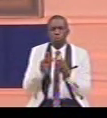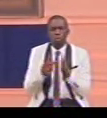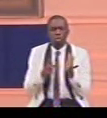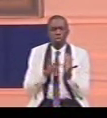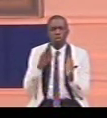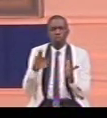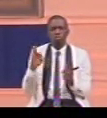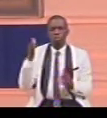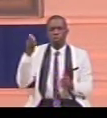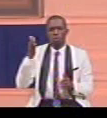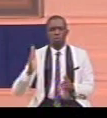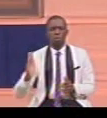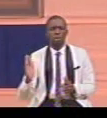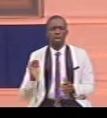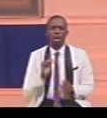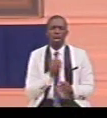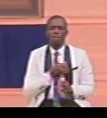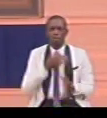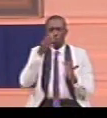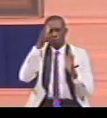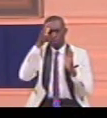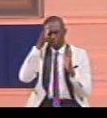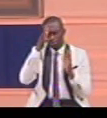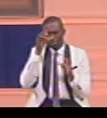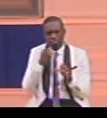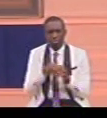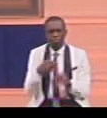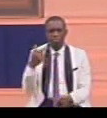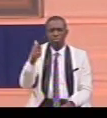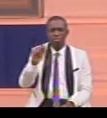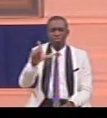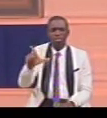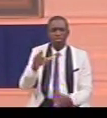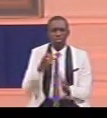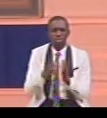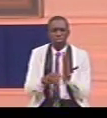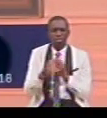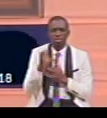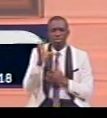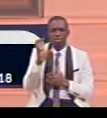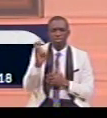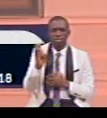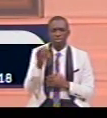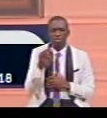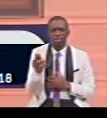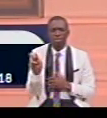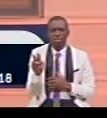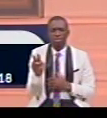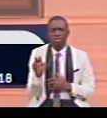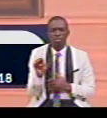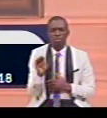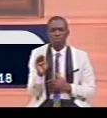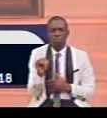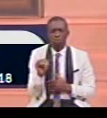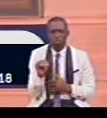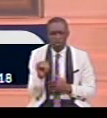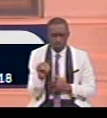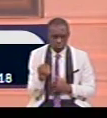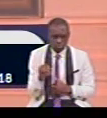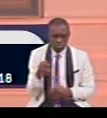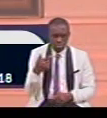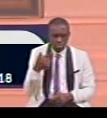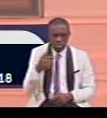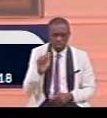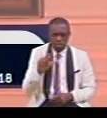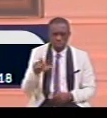Our Father we're looking at Galatians chapter 6 verse 14. Galatians chapter 6 I'm reading from